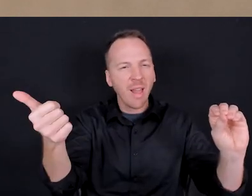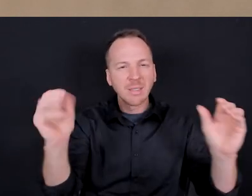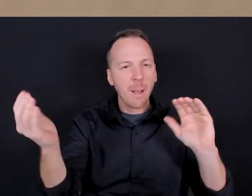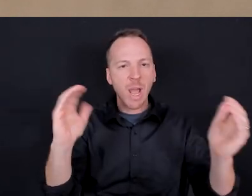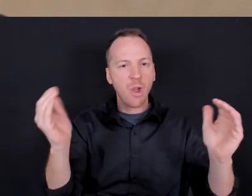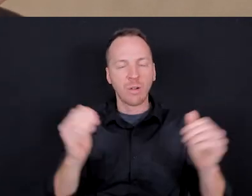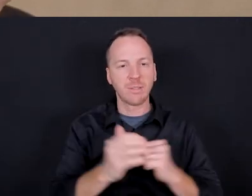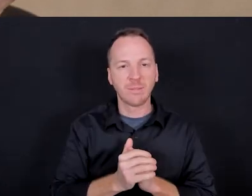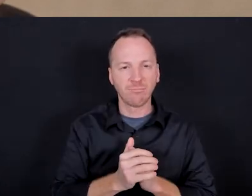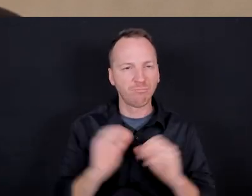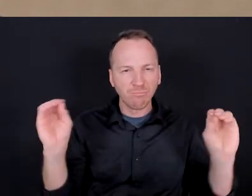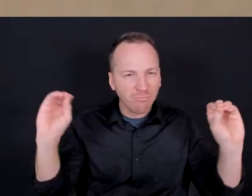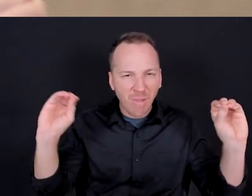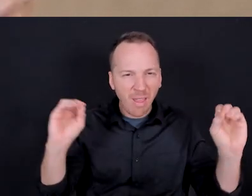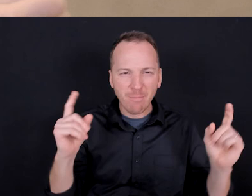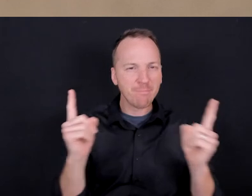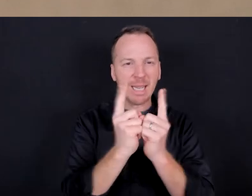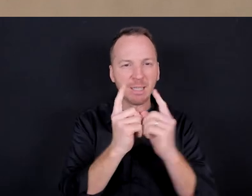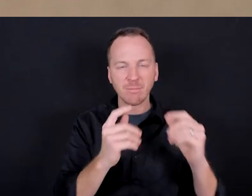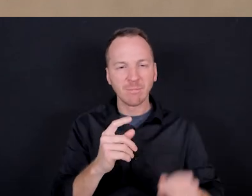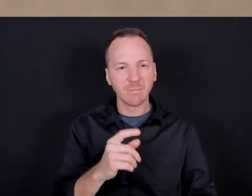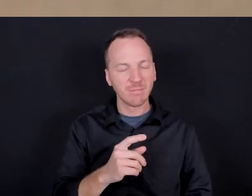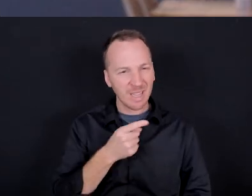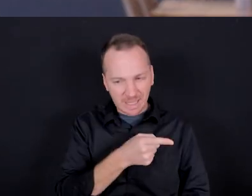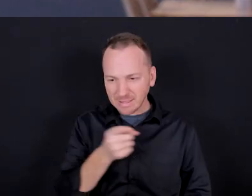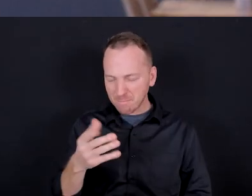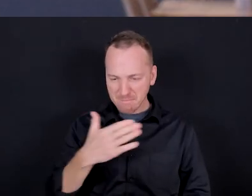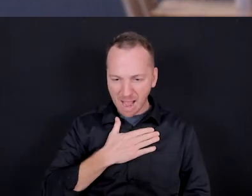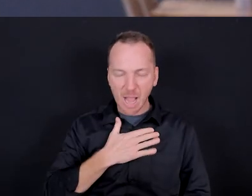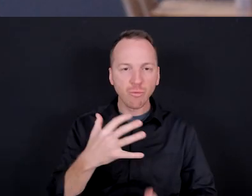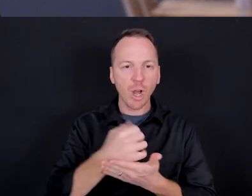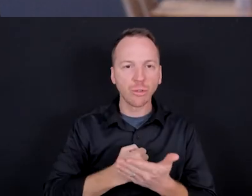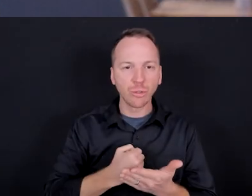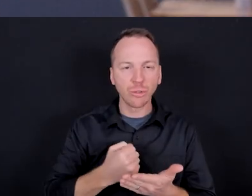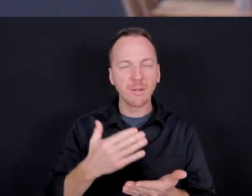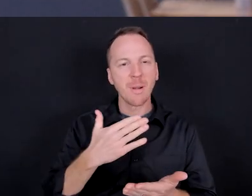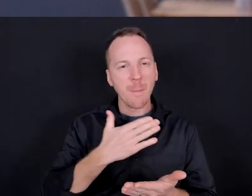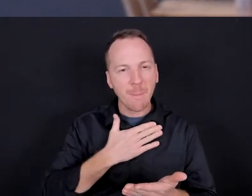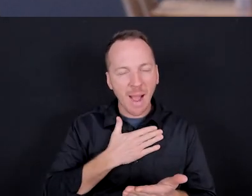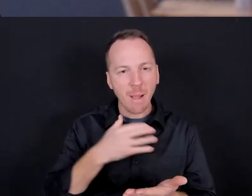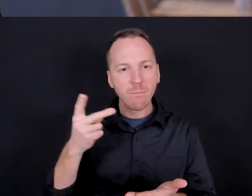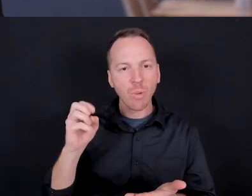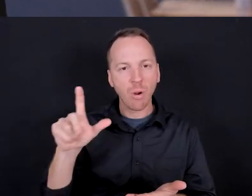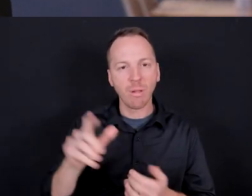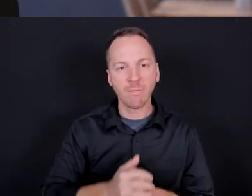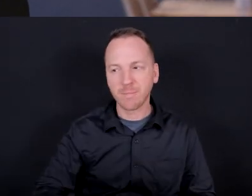compares to be able to say, this is my treasure and this is my pearl.